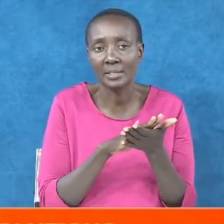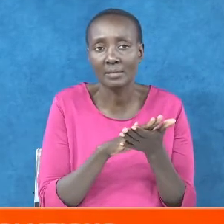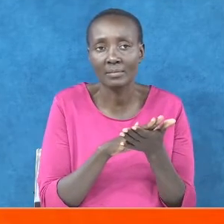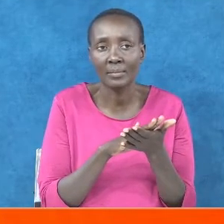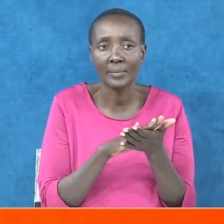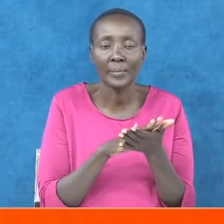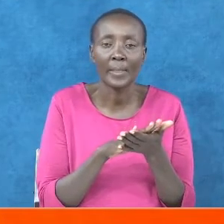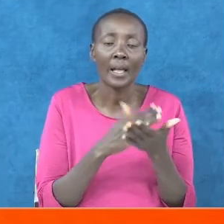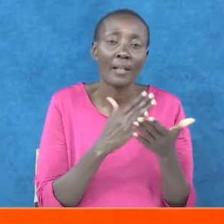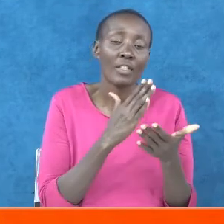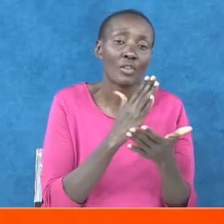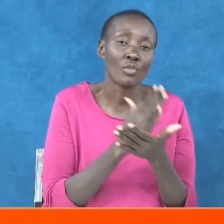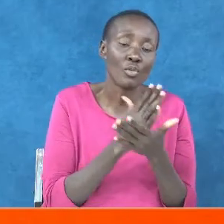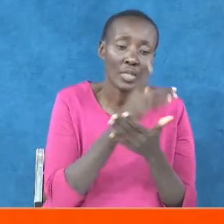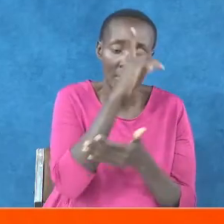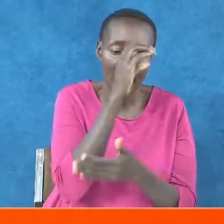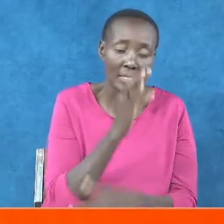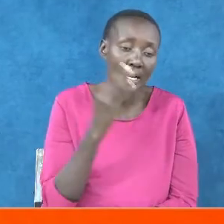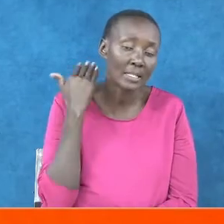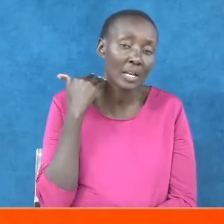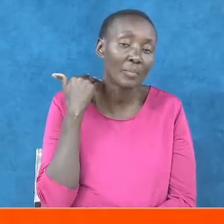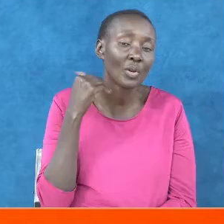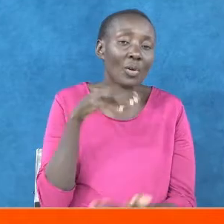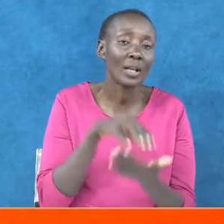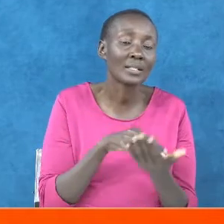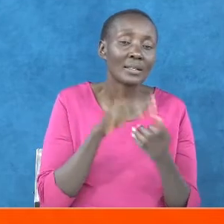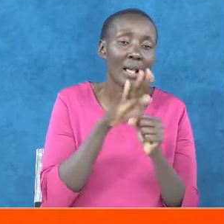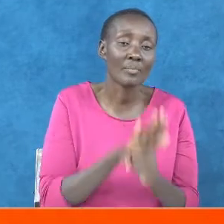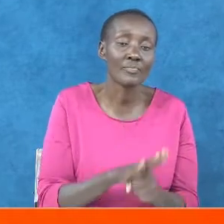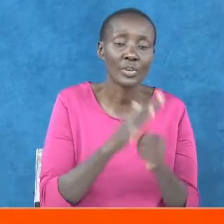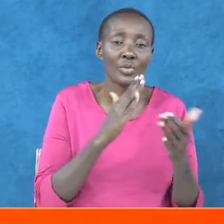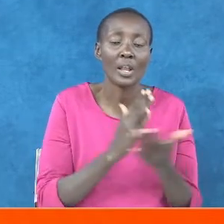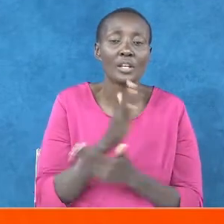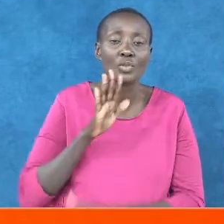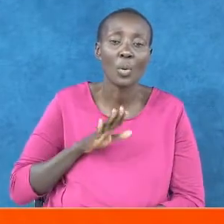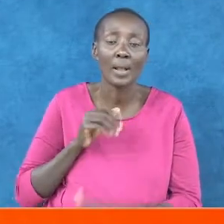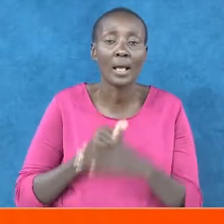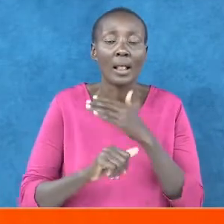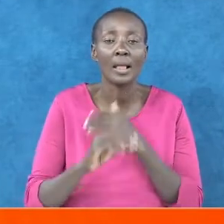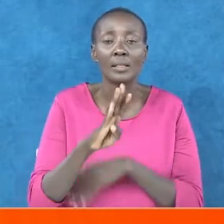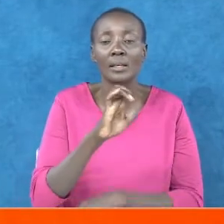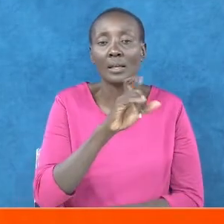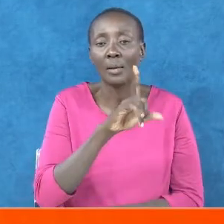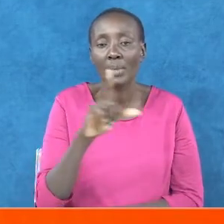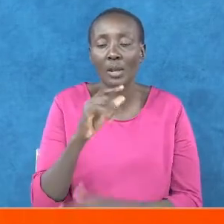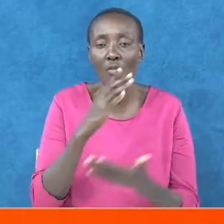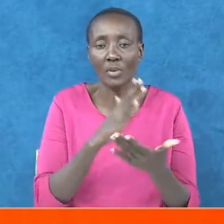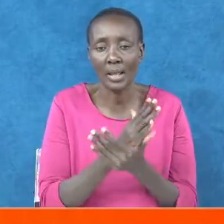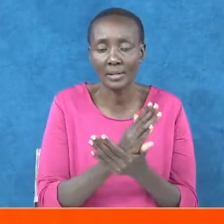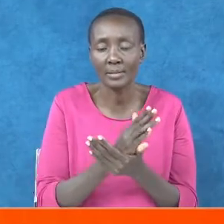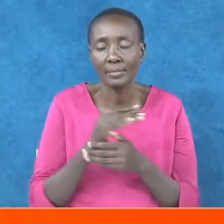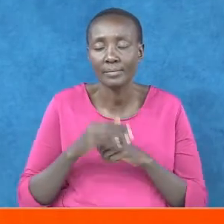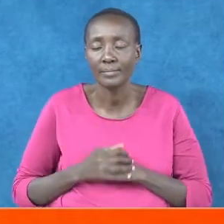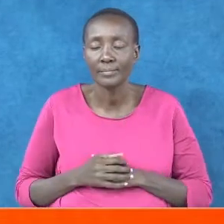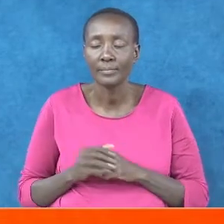settings, and the truth is these are serious criminal cases that are repugnant to the rights of this woman under the Bill of Rights. That is what we call repugnant.